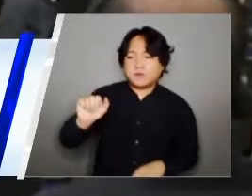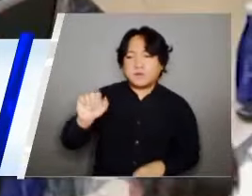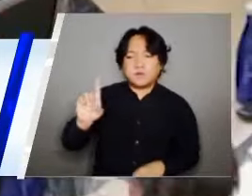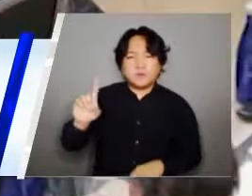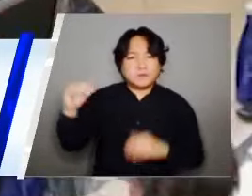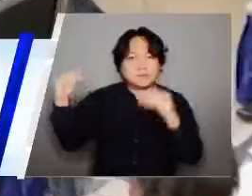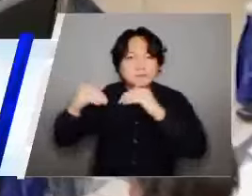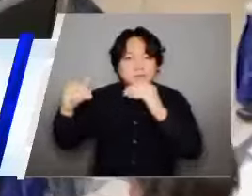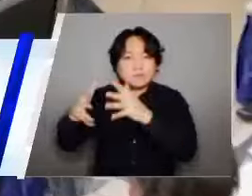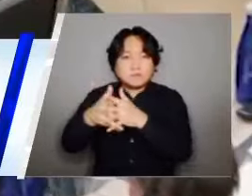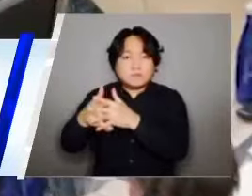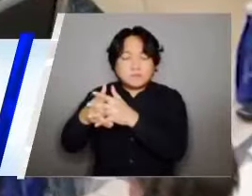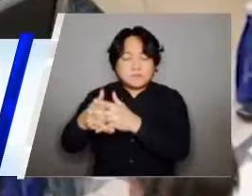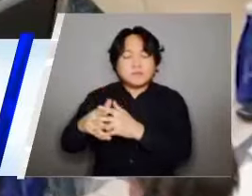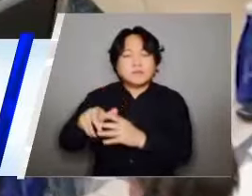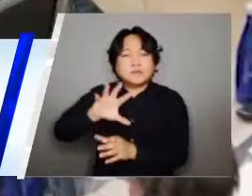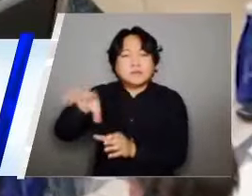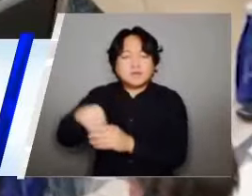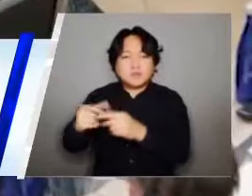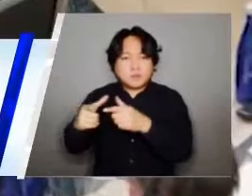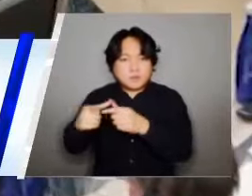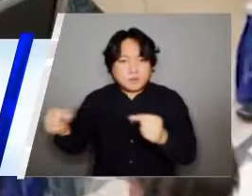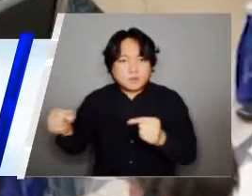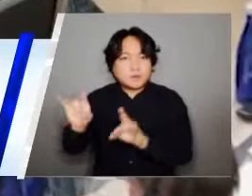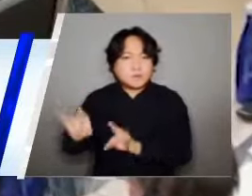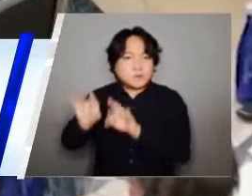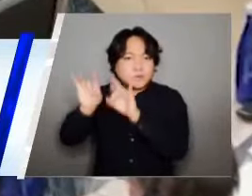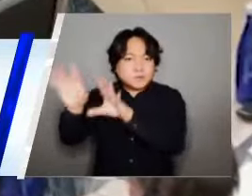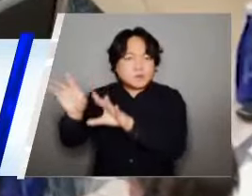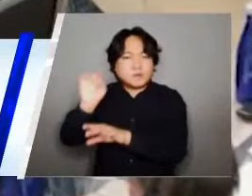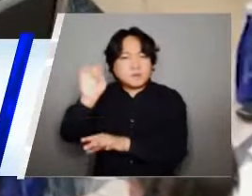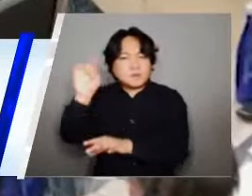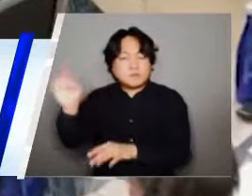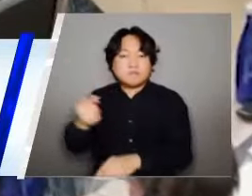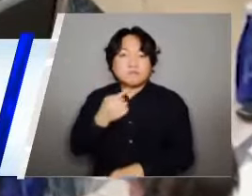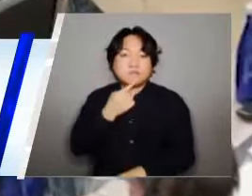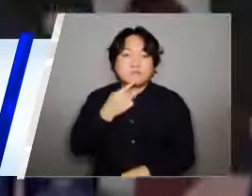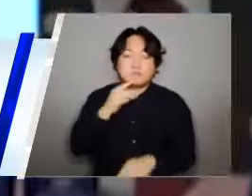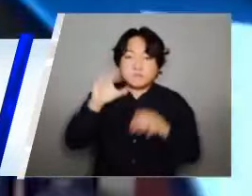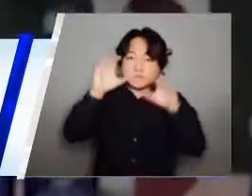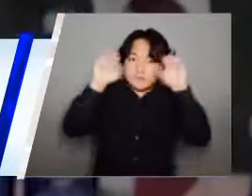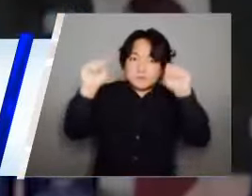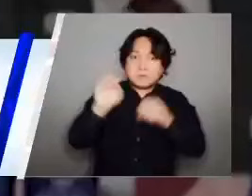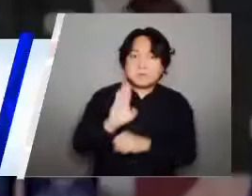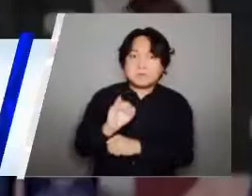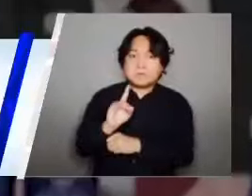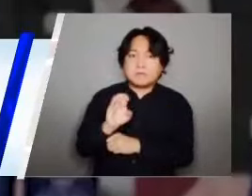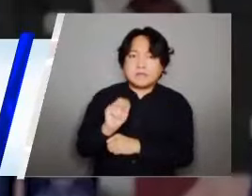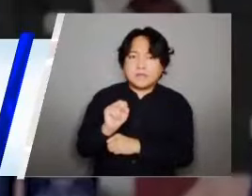Australia Nabanggit ni US President Joe biden ang isue sa South China